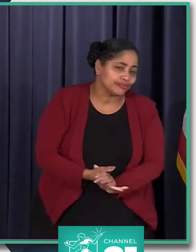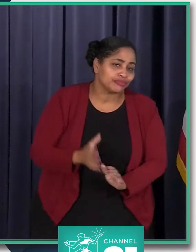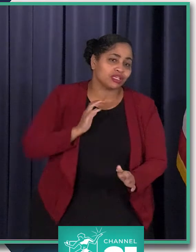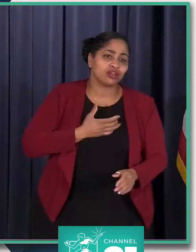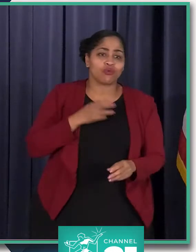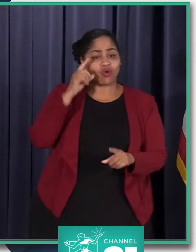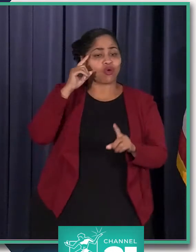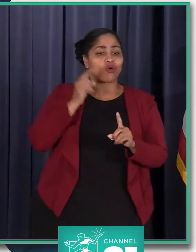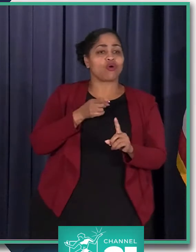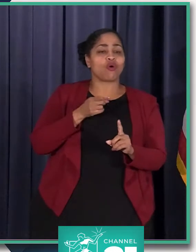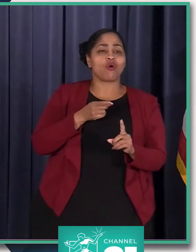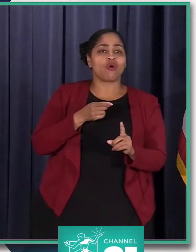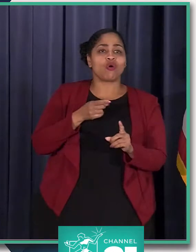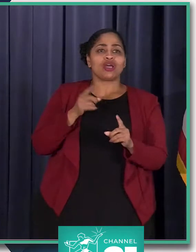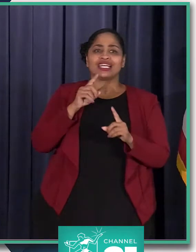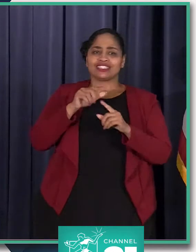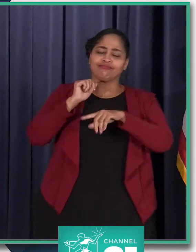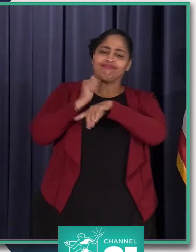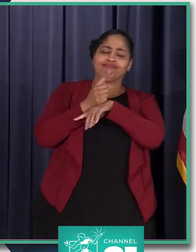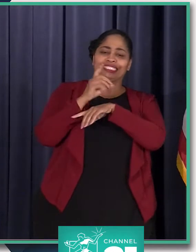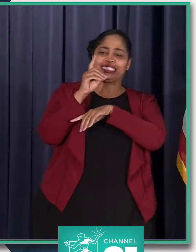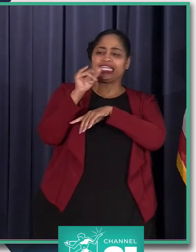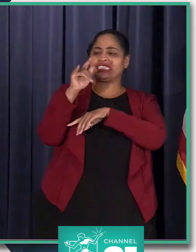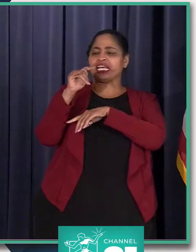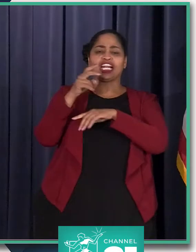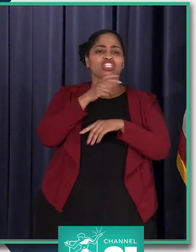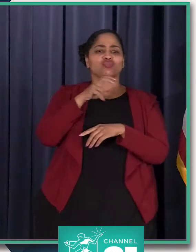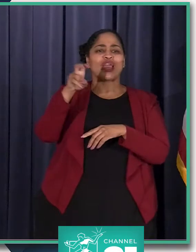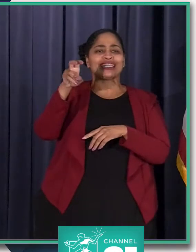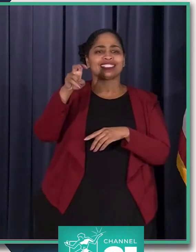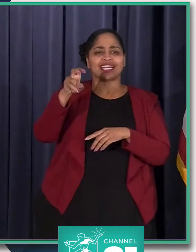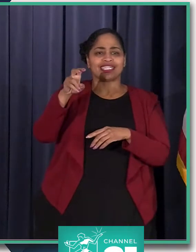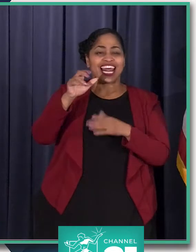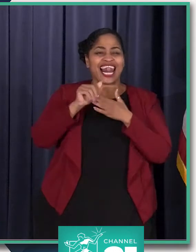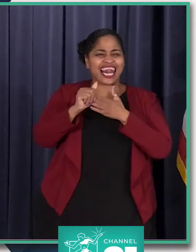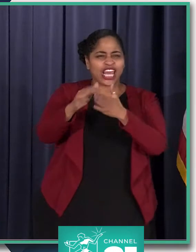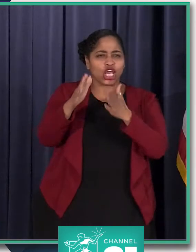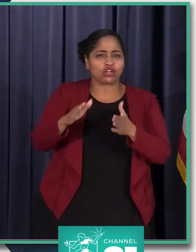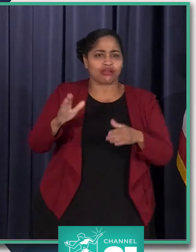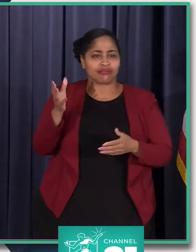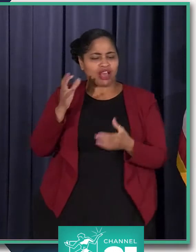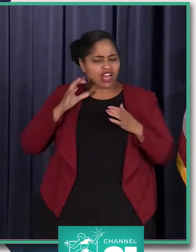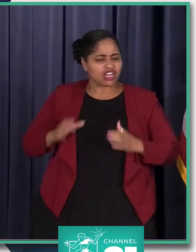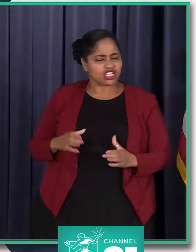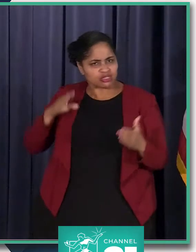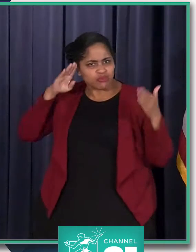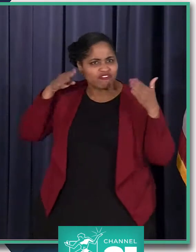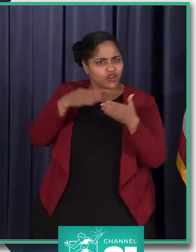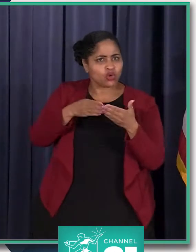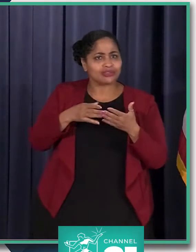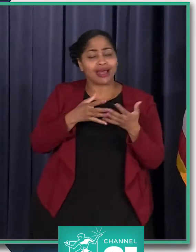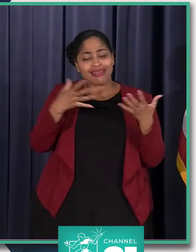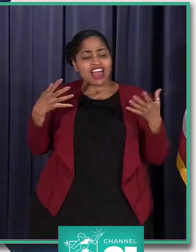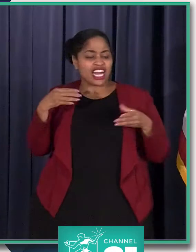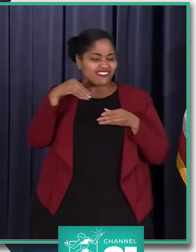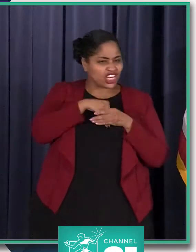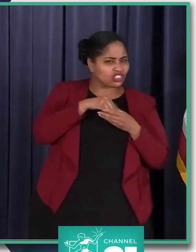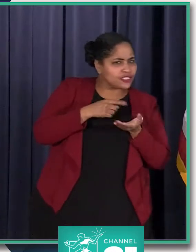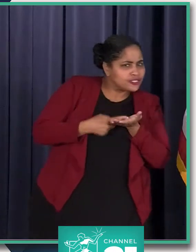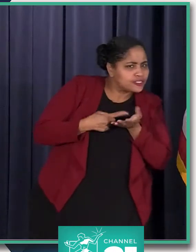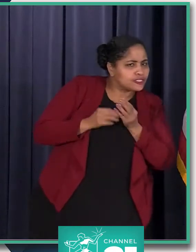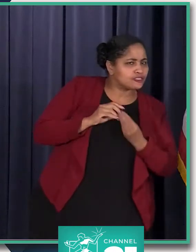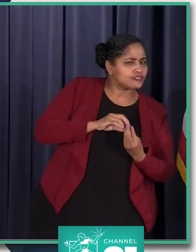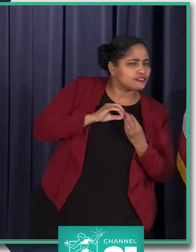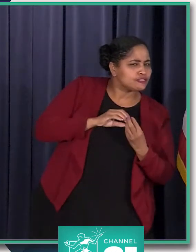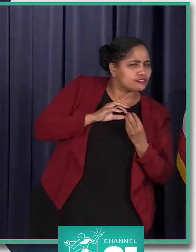goal is to position DDOT as a transit leader, to be customer focused. There's a lot of internal discussion right